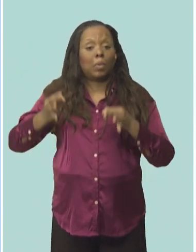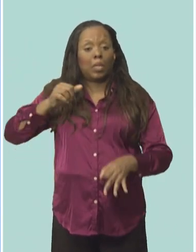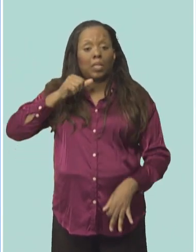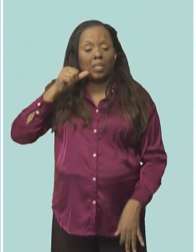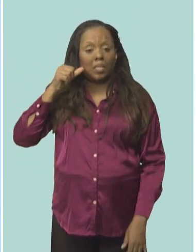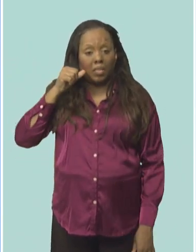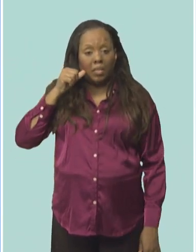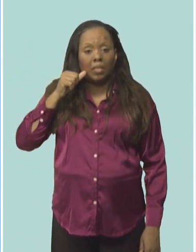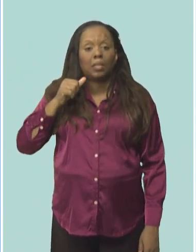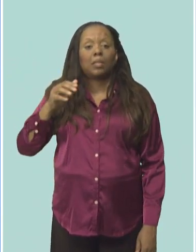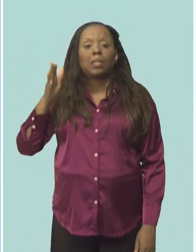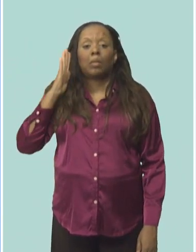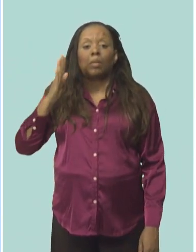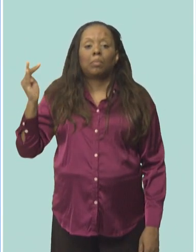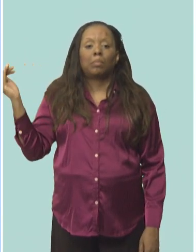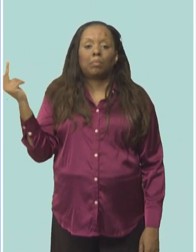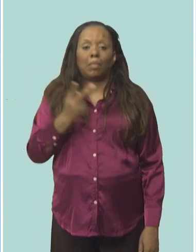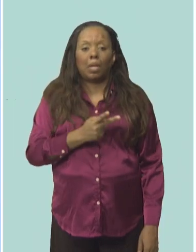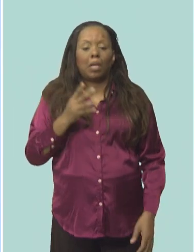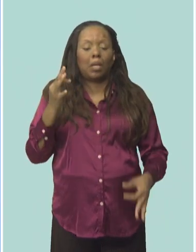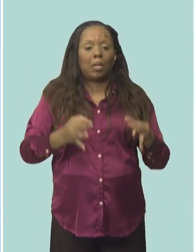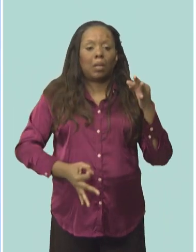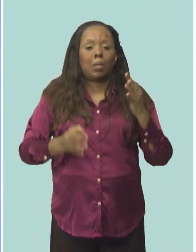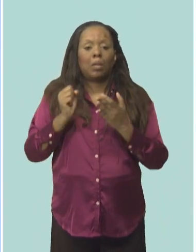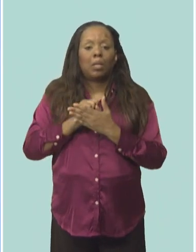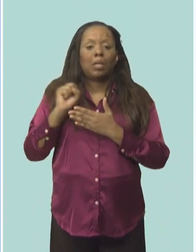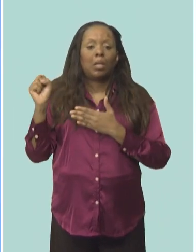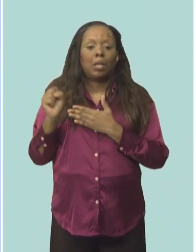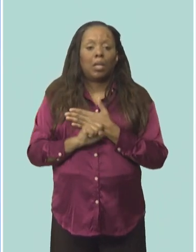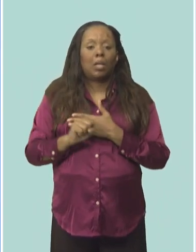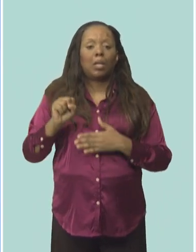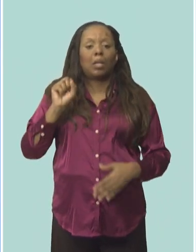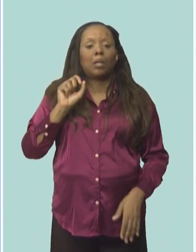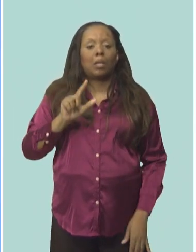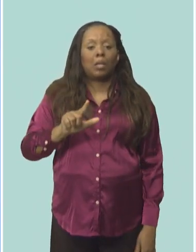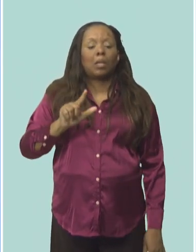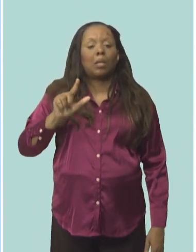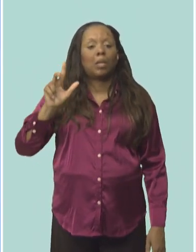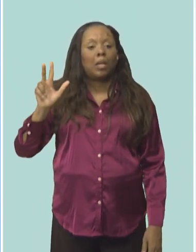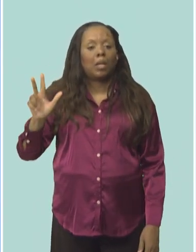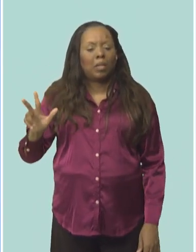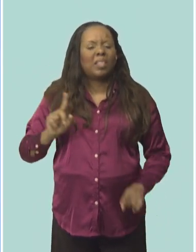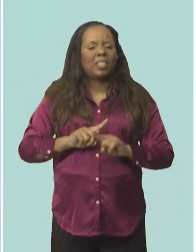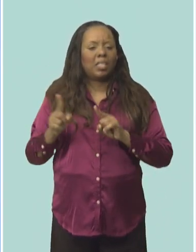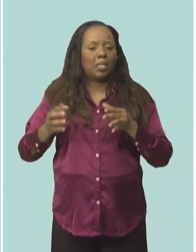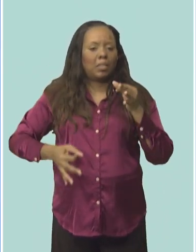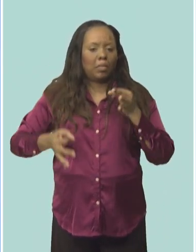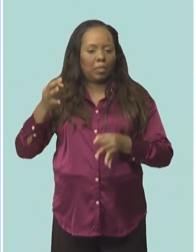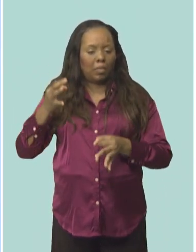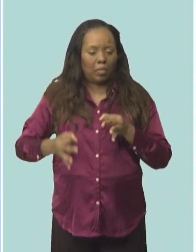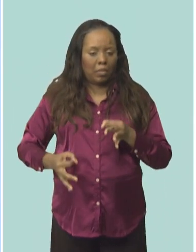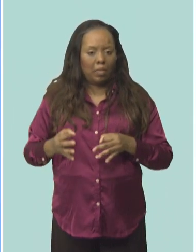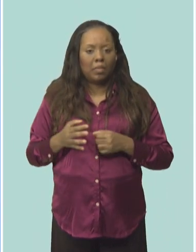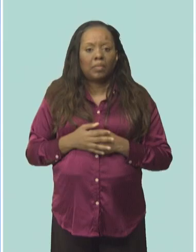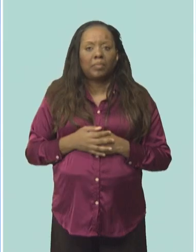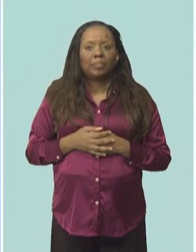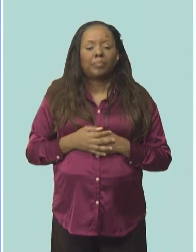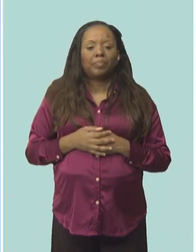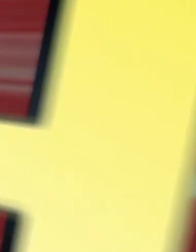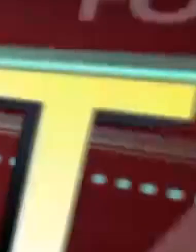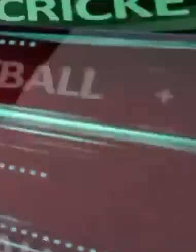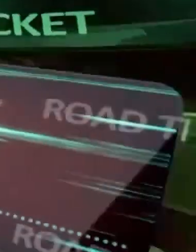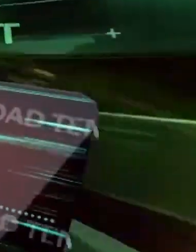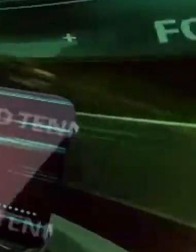Court yesterday. He is scheduled to appear in the District B Court on the 23rd of September, where the matter was transferred.